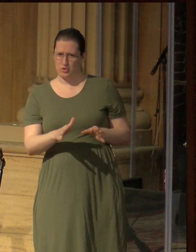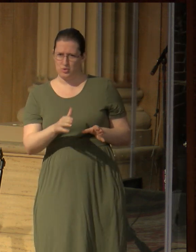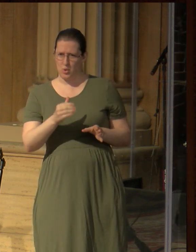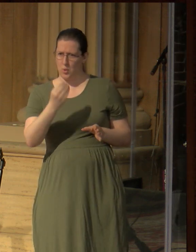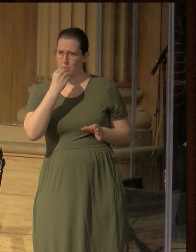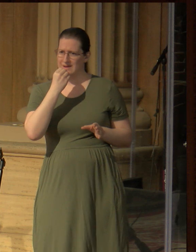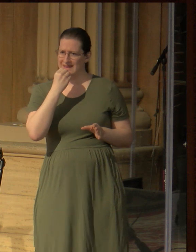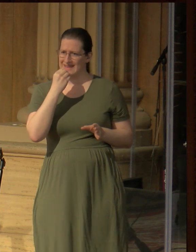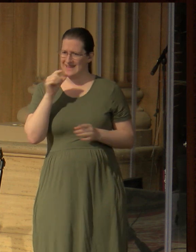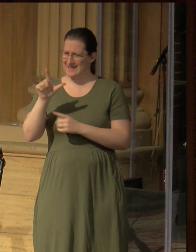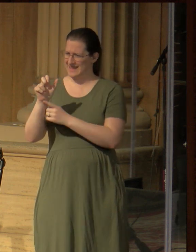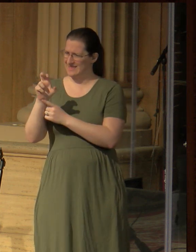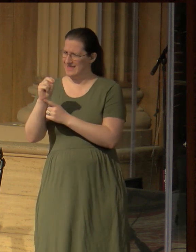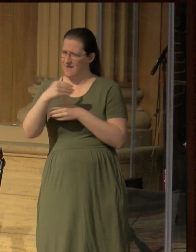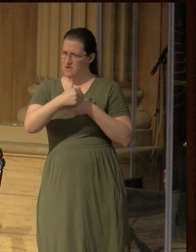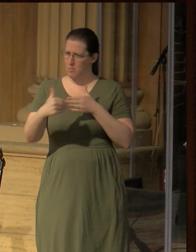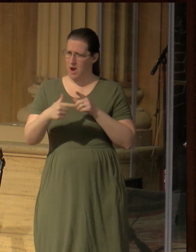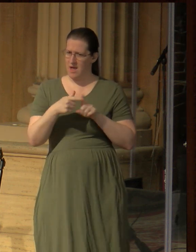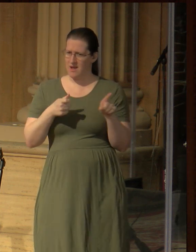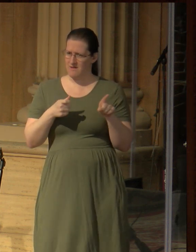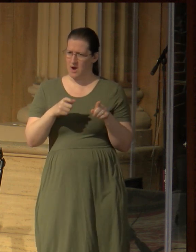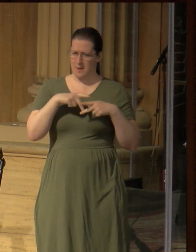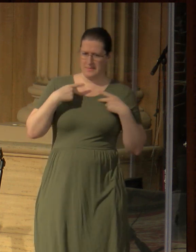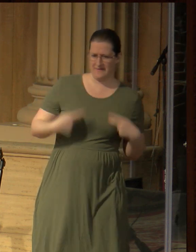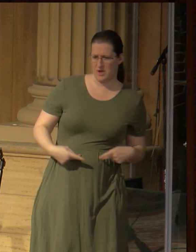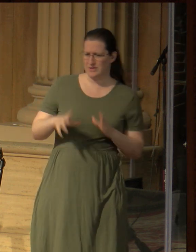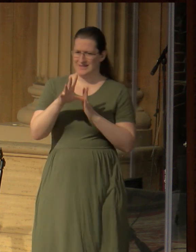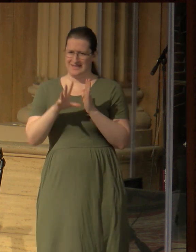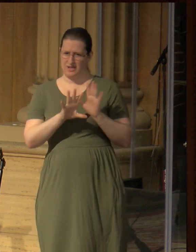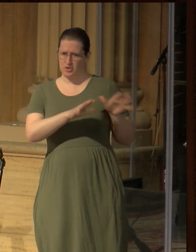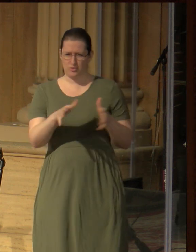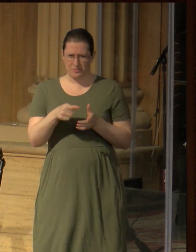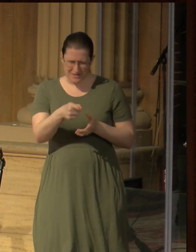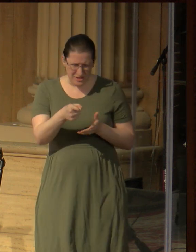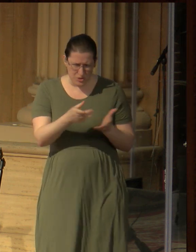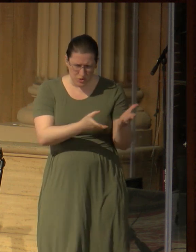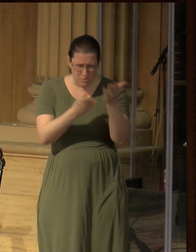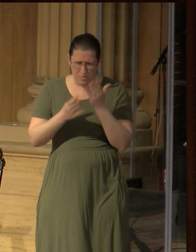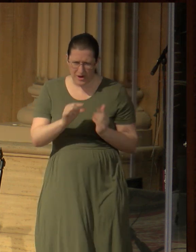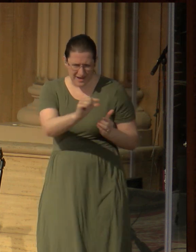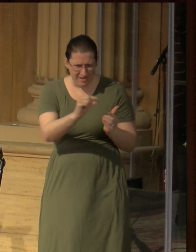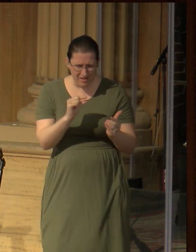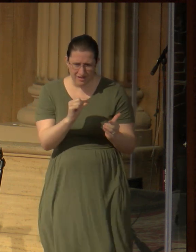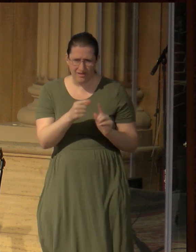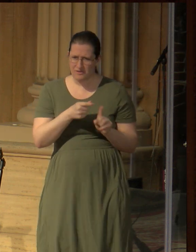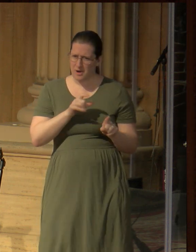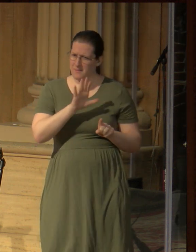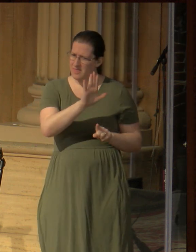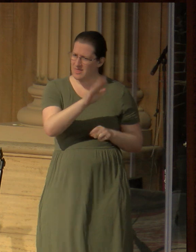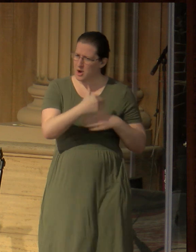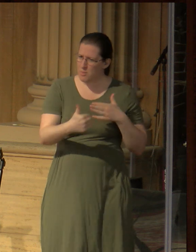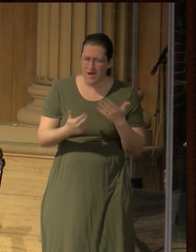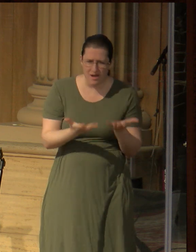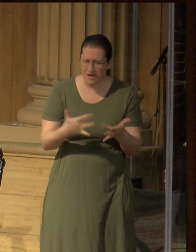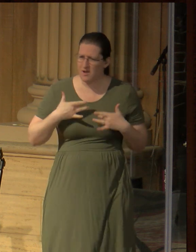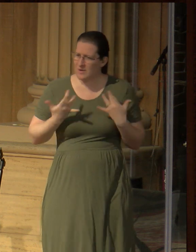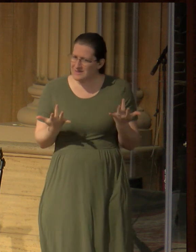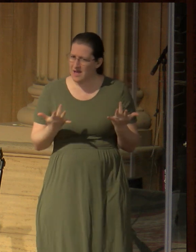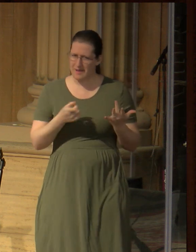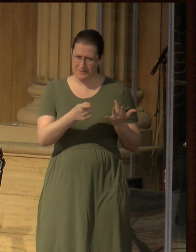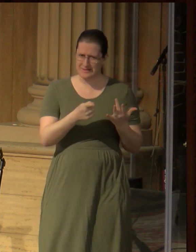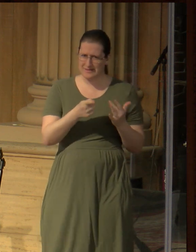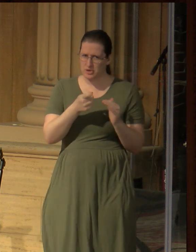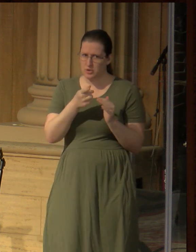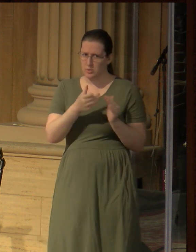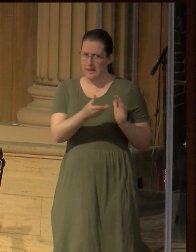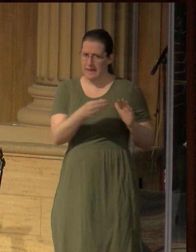leaven from the Pharisees and Sadducees. I mean, did you guys bring leaven from them? Like, did you guys have like Pharisee bread or something, someone sneaking a lunch